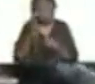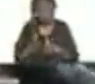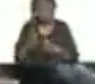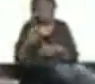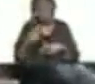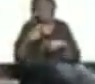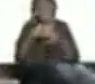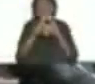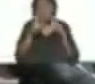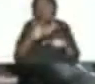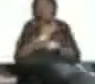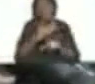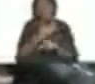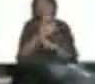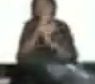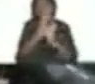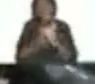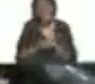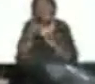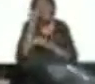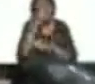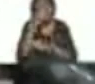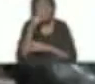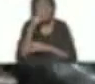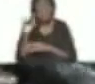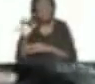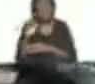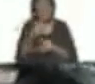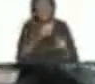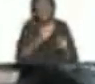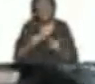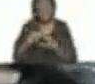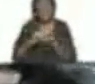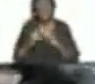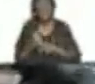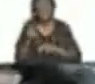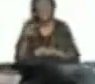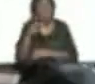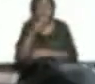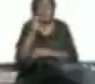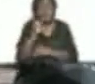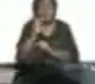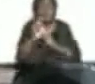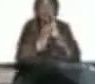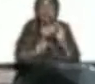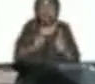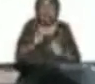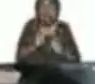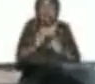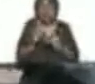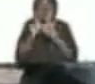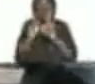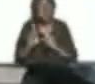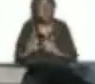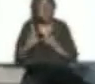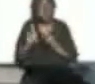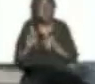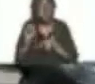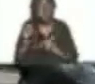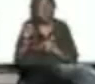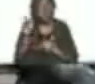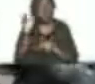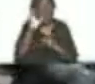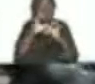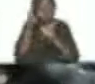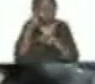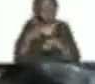minister of tourism. He was a people's person. He looked at ways in which he can help all